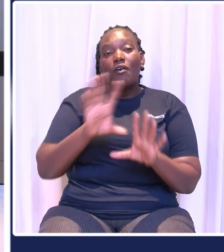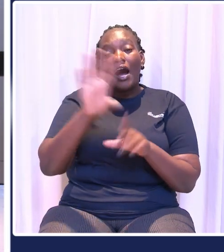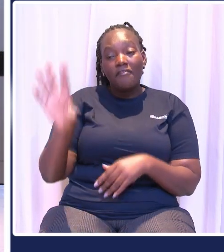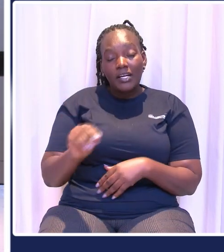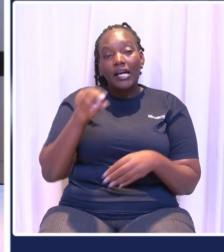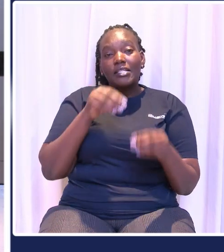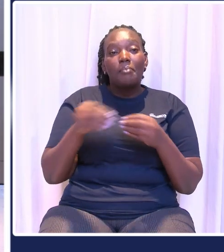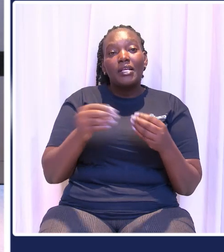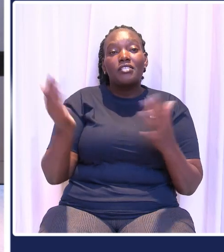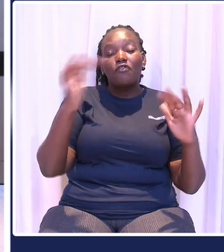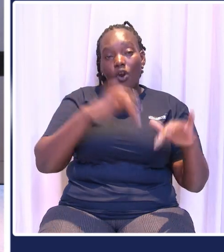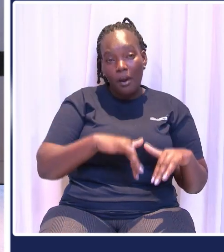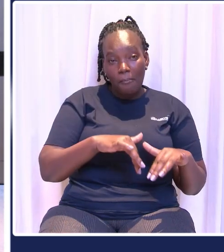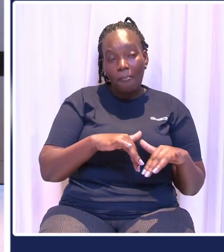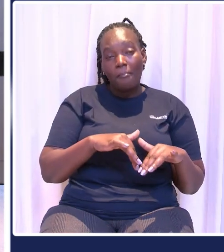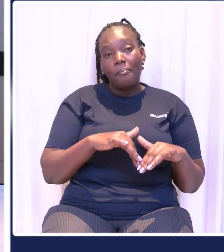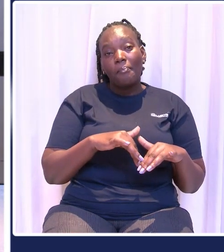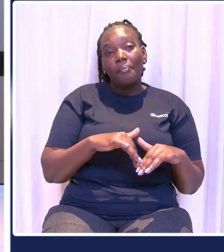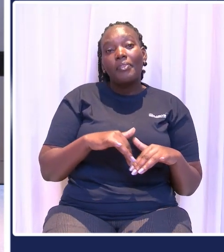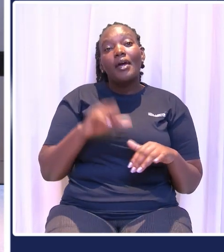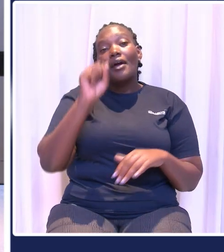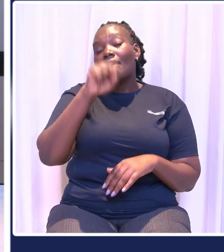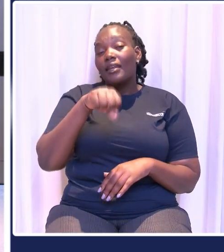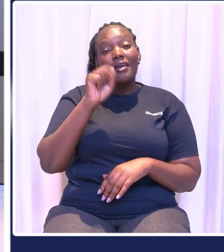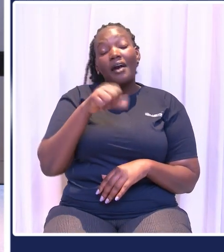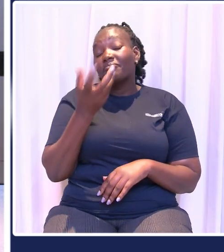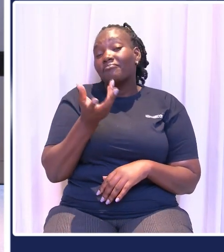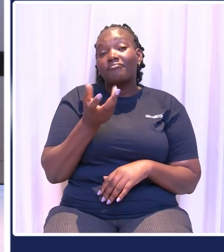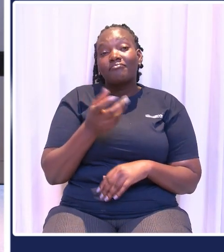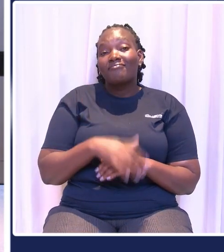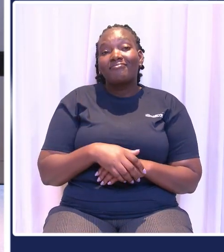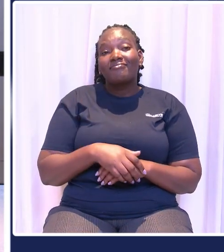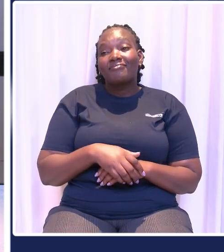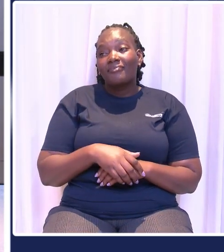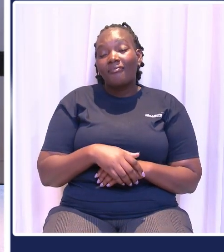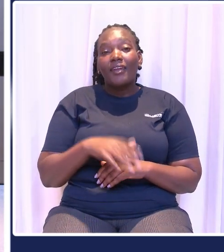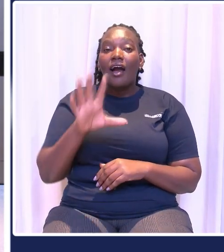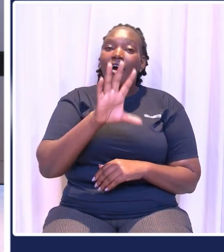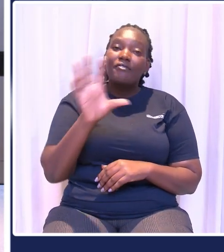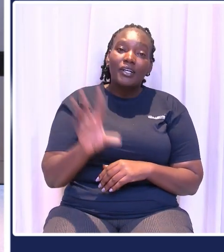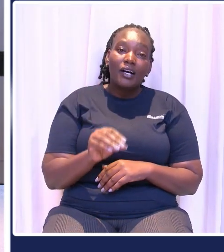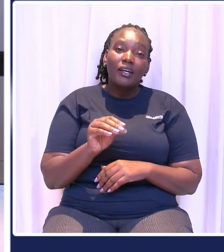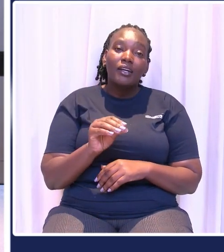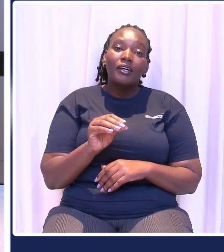Forum, and we are a African